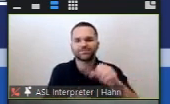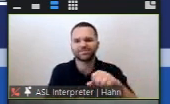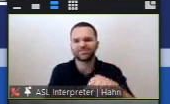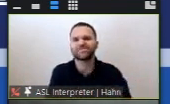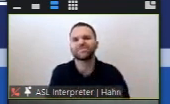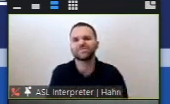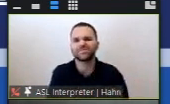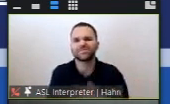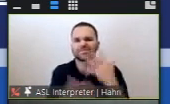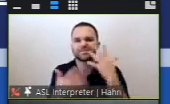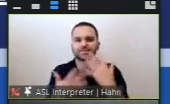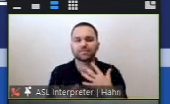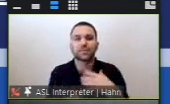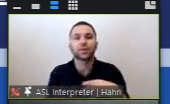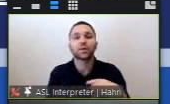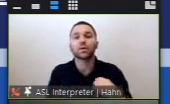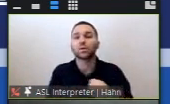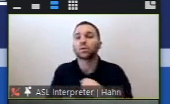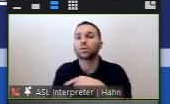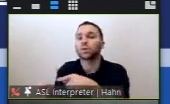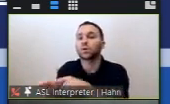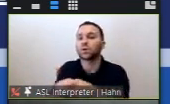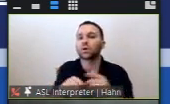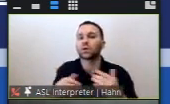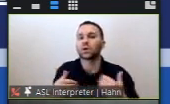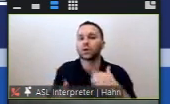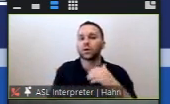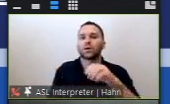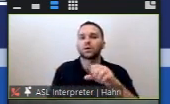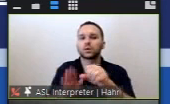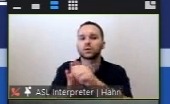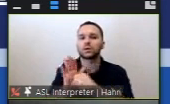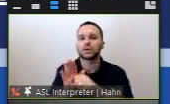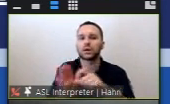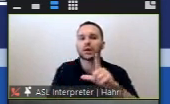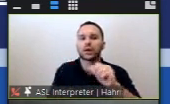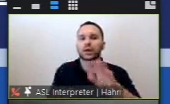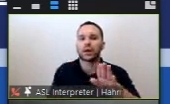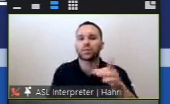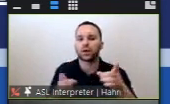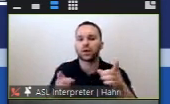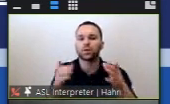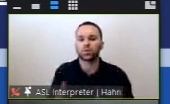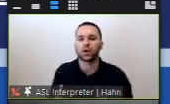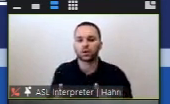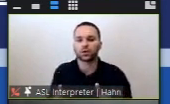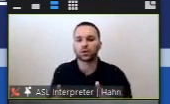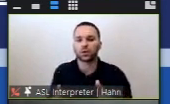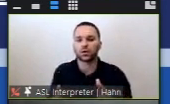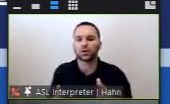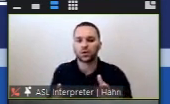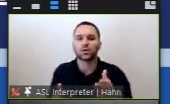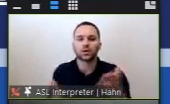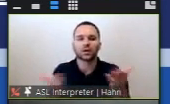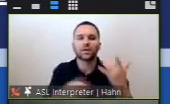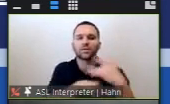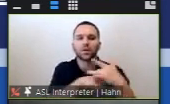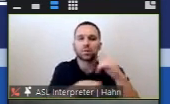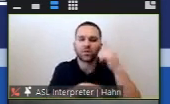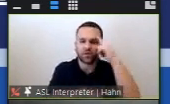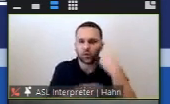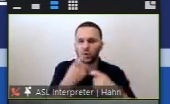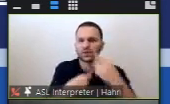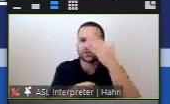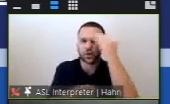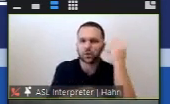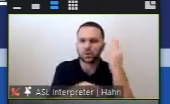note that we also have our state lab director, Dr. Emily Travanti, with us available for media Q&A. Forgot to mention that before we got started. Let's go ahead and go